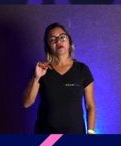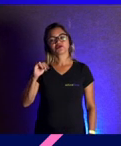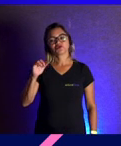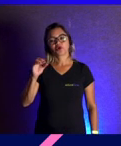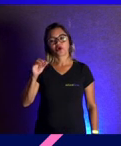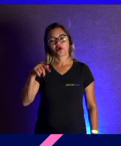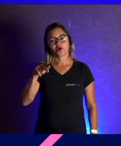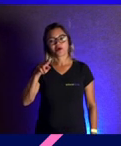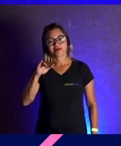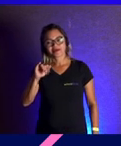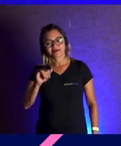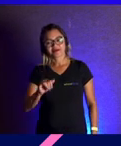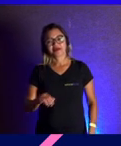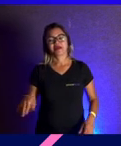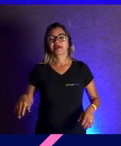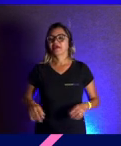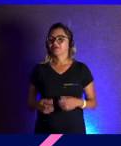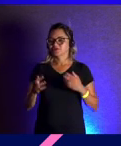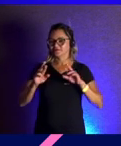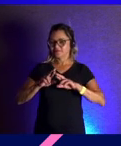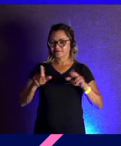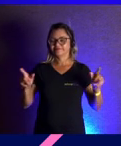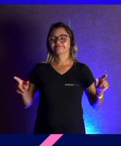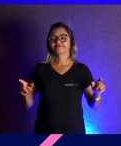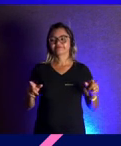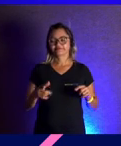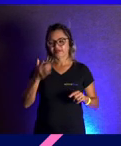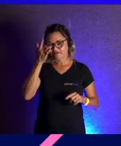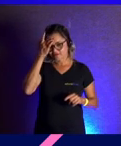tell. But if you're trying to compare Chocó and